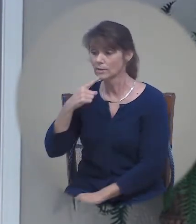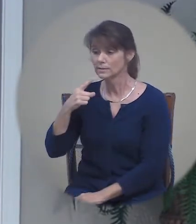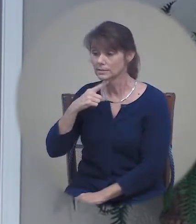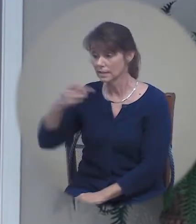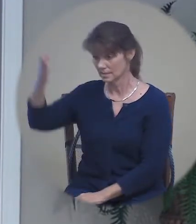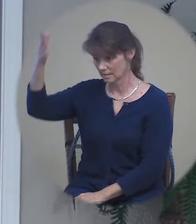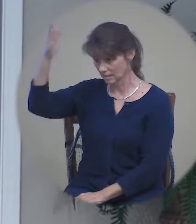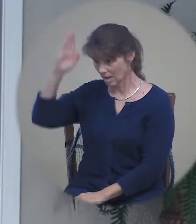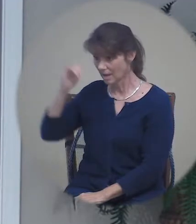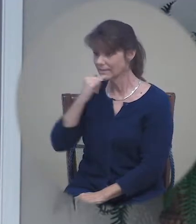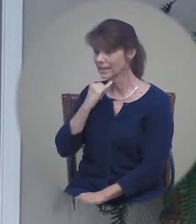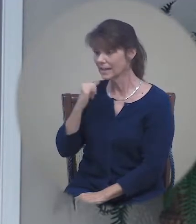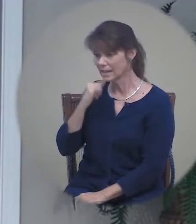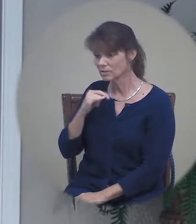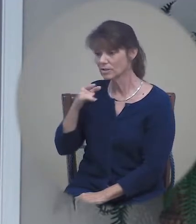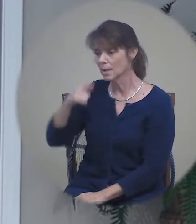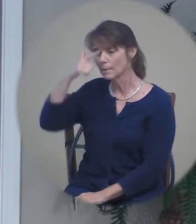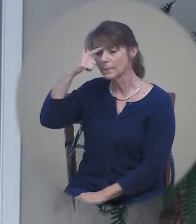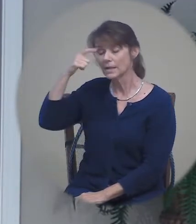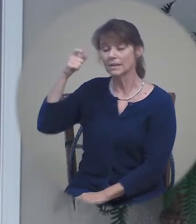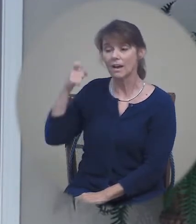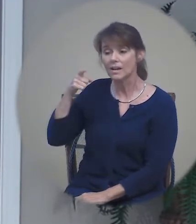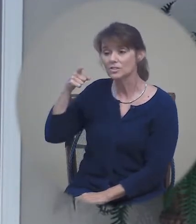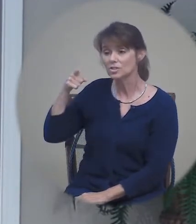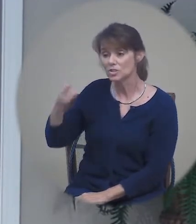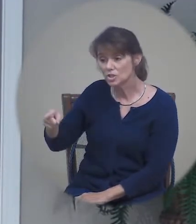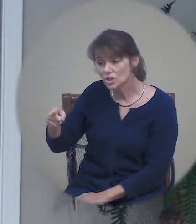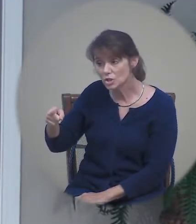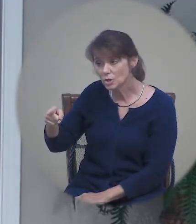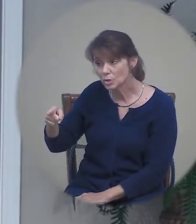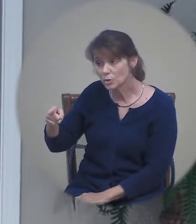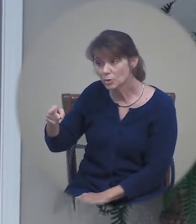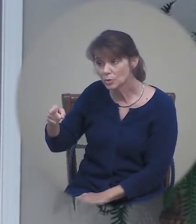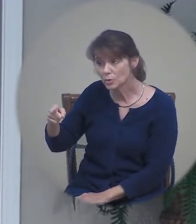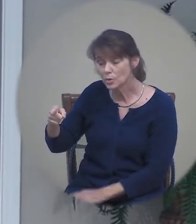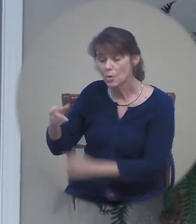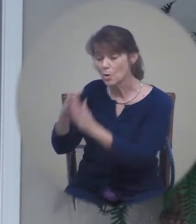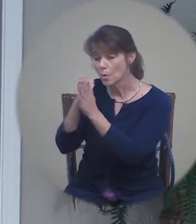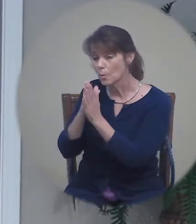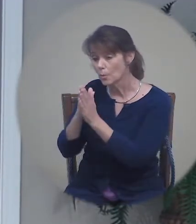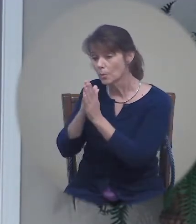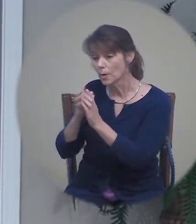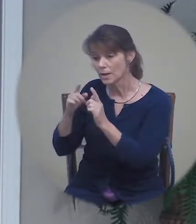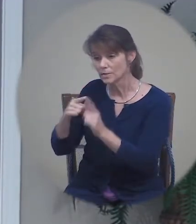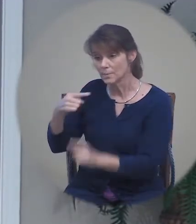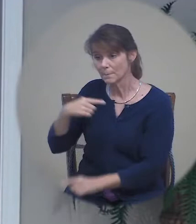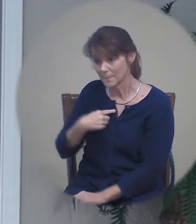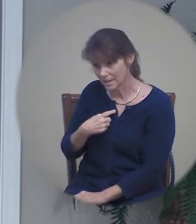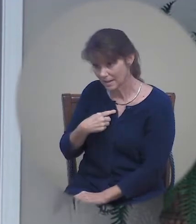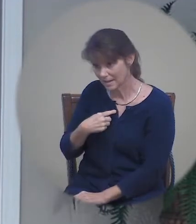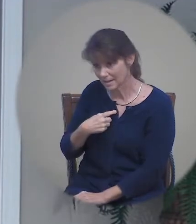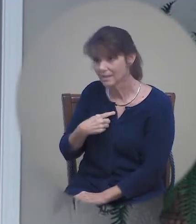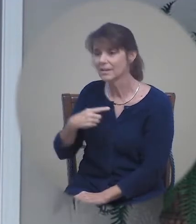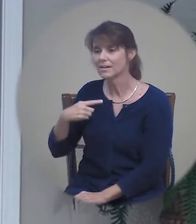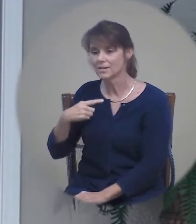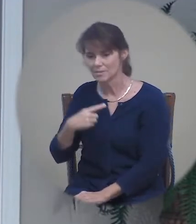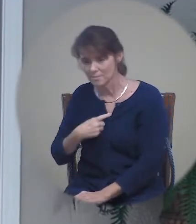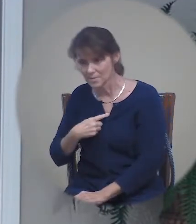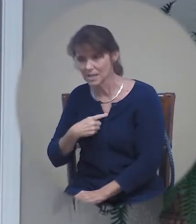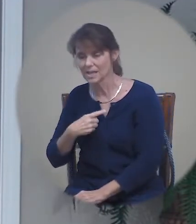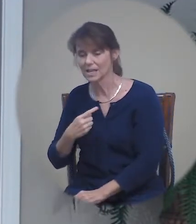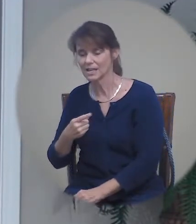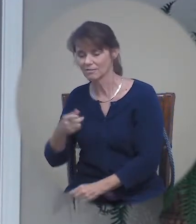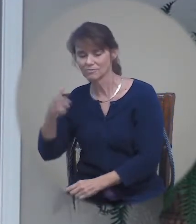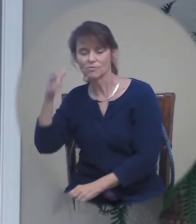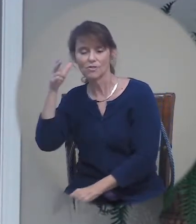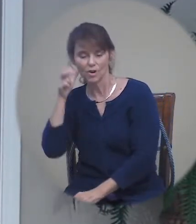of Israel, because you have prayed to me about Sennacherib, king of Assyria, I have heard you." And